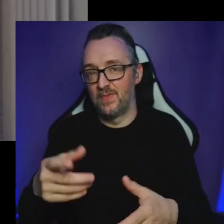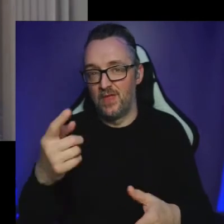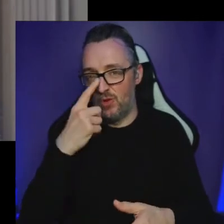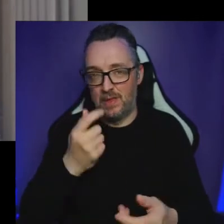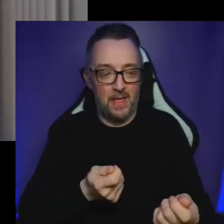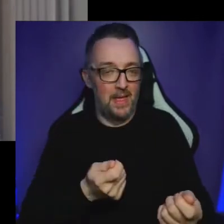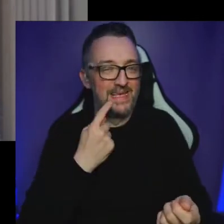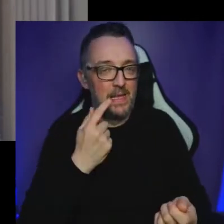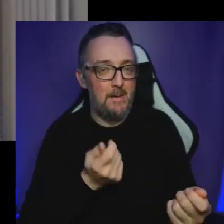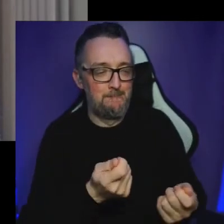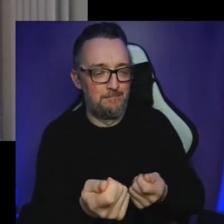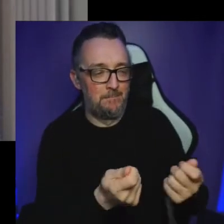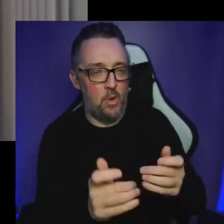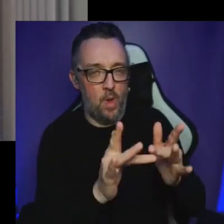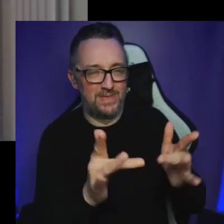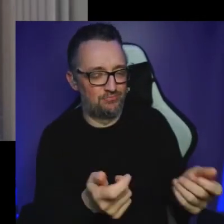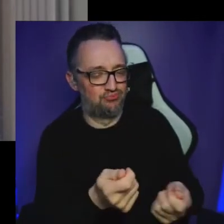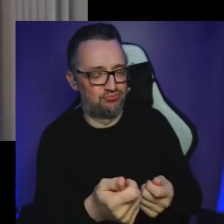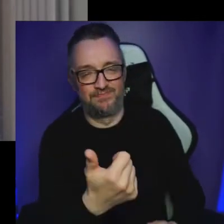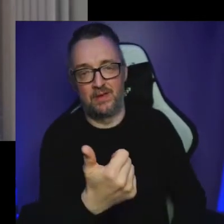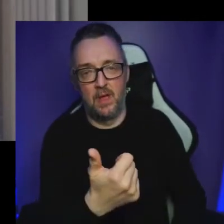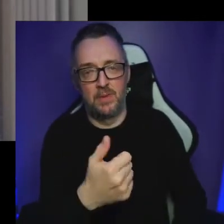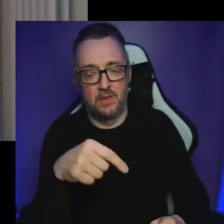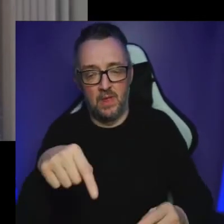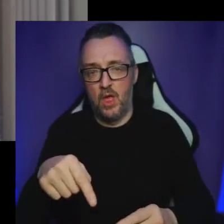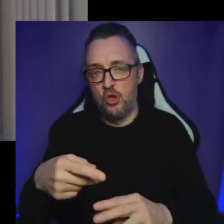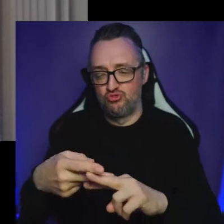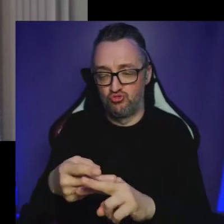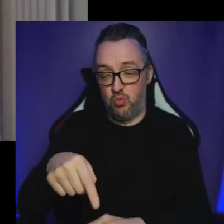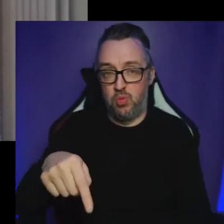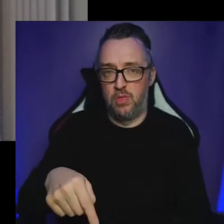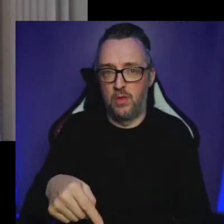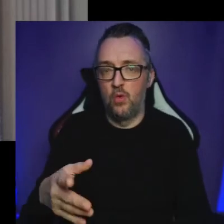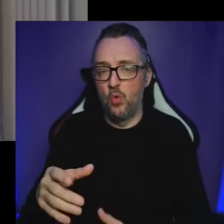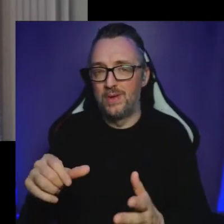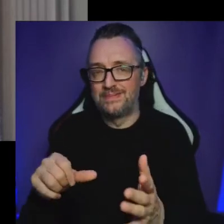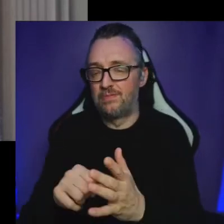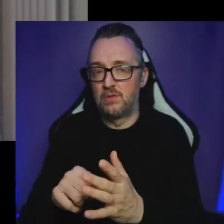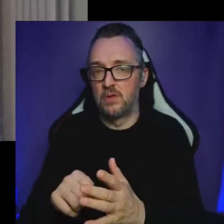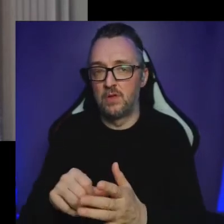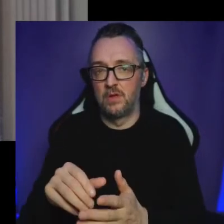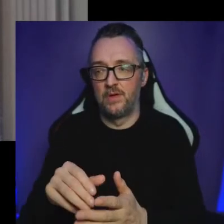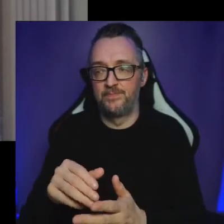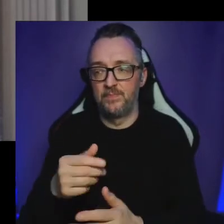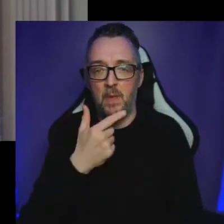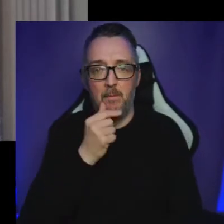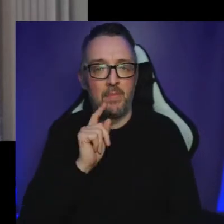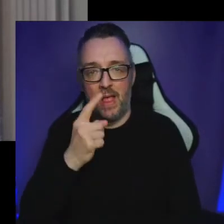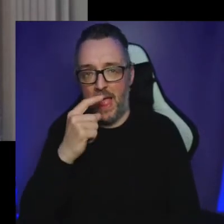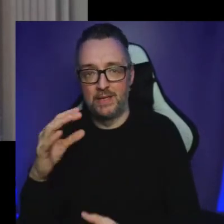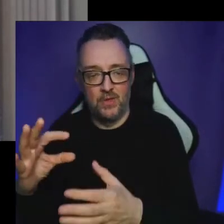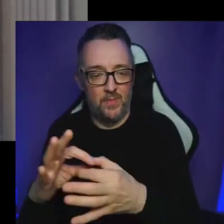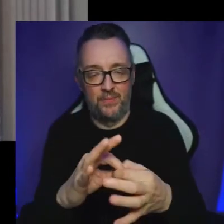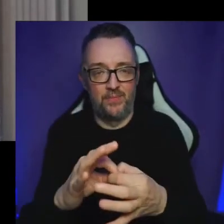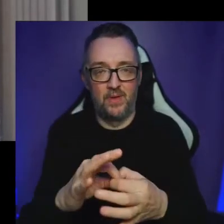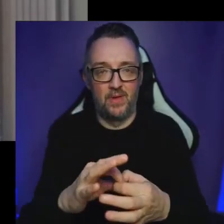manage a website, but actually what's underneath the hood makes it really hard for people to engage with that website